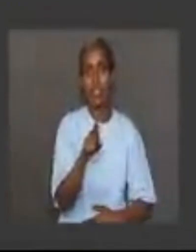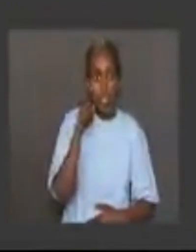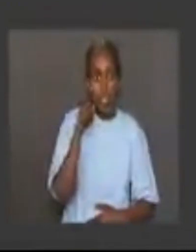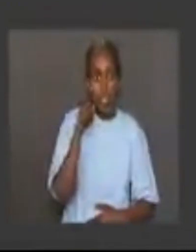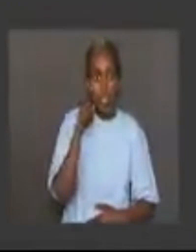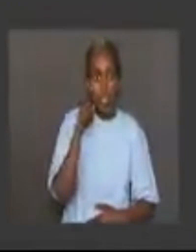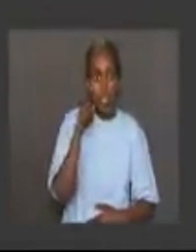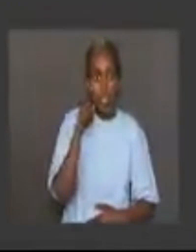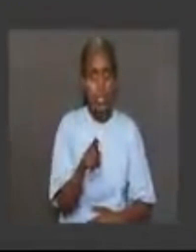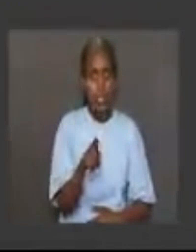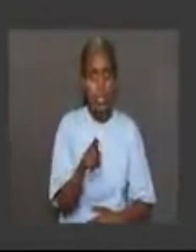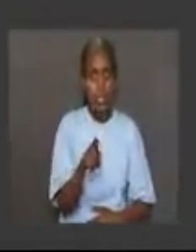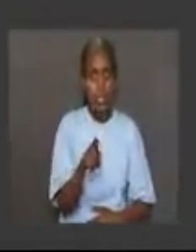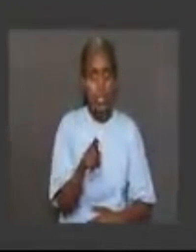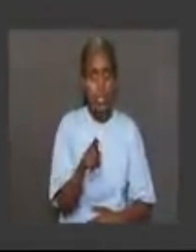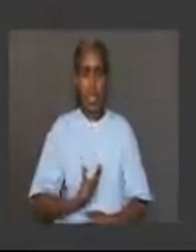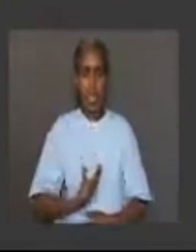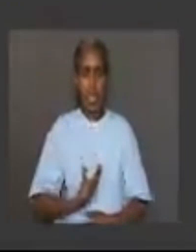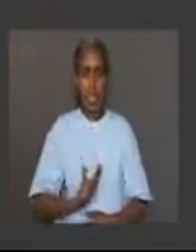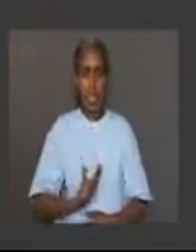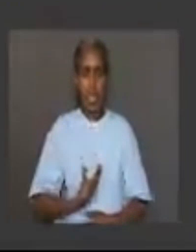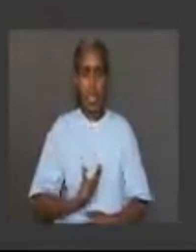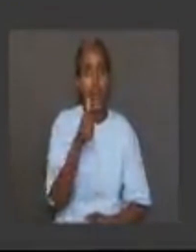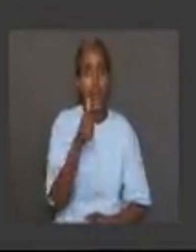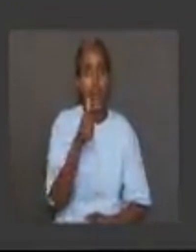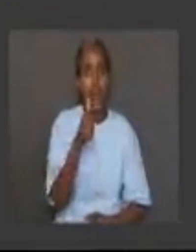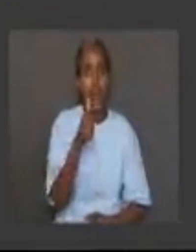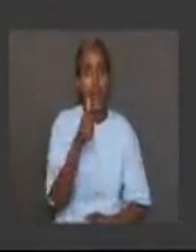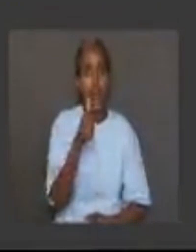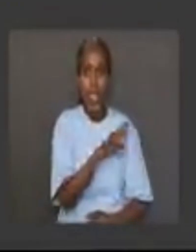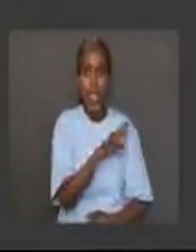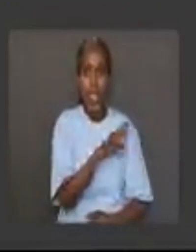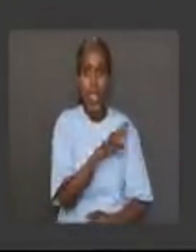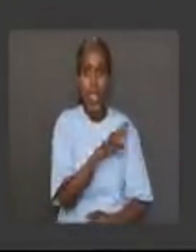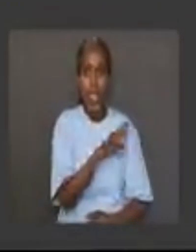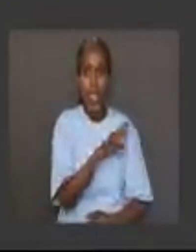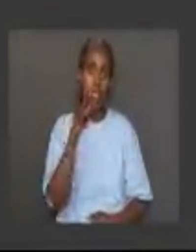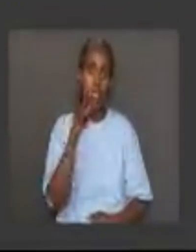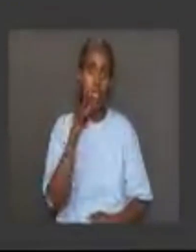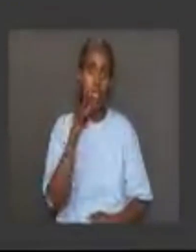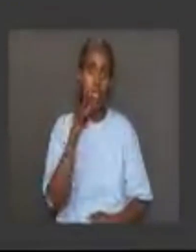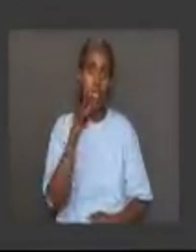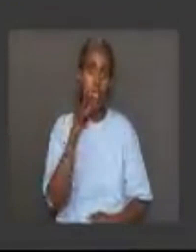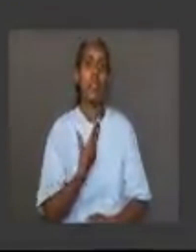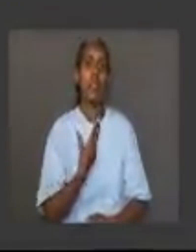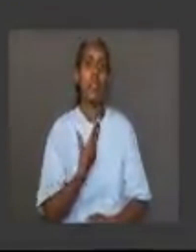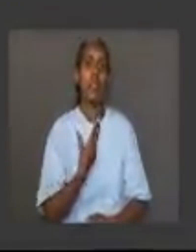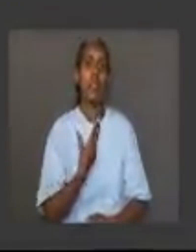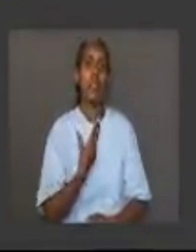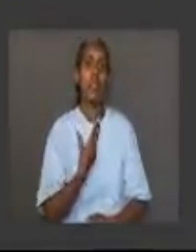is an element of A and X is an element of B.